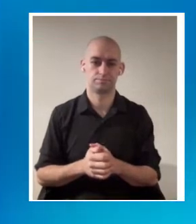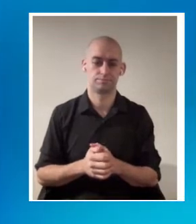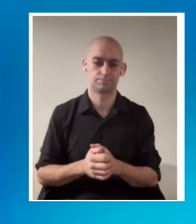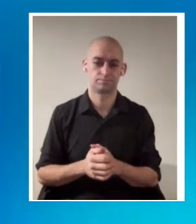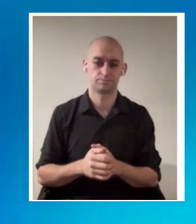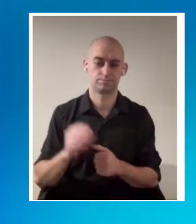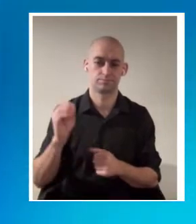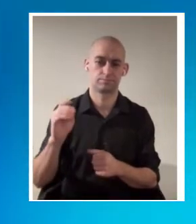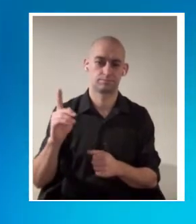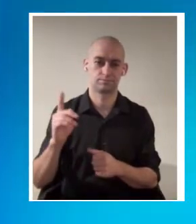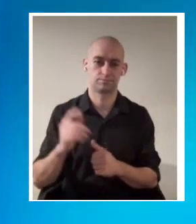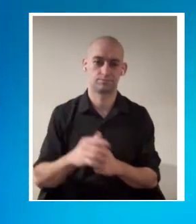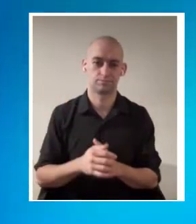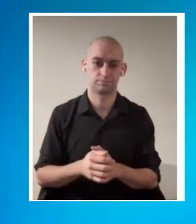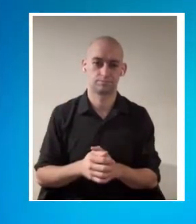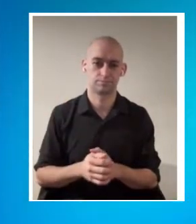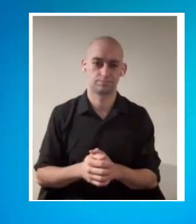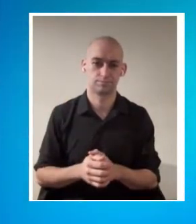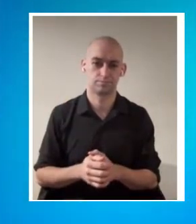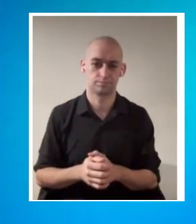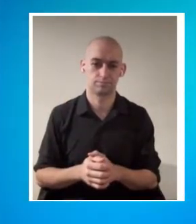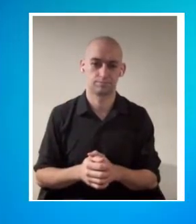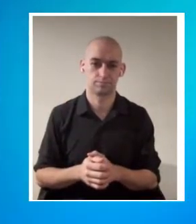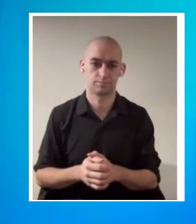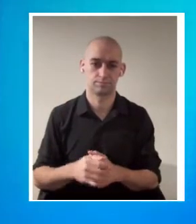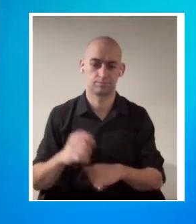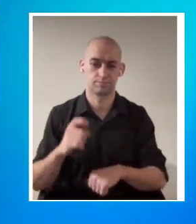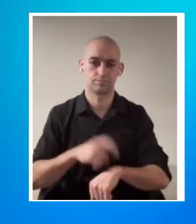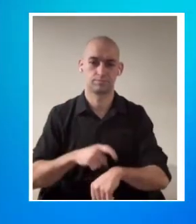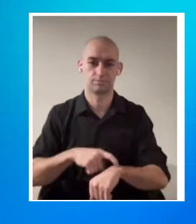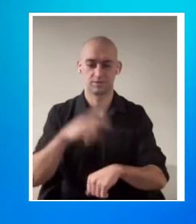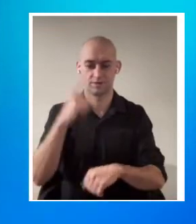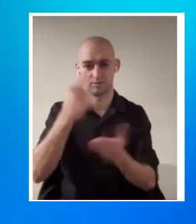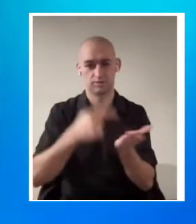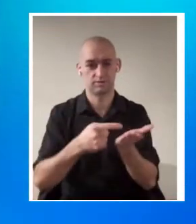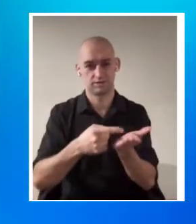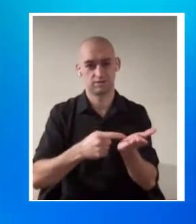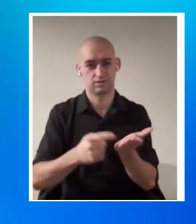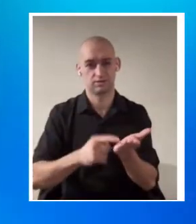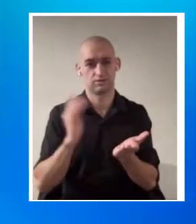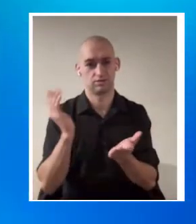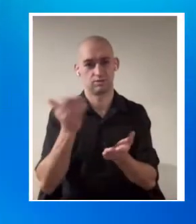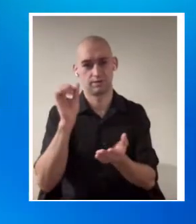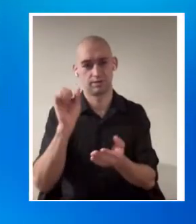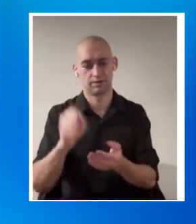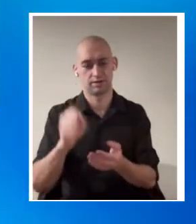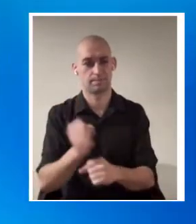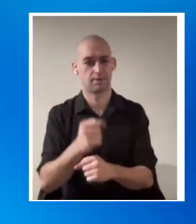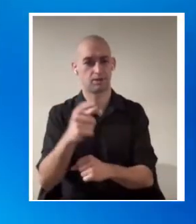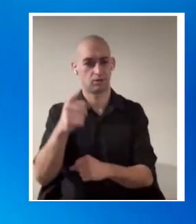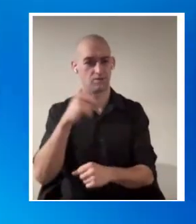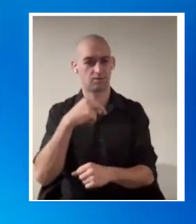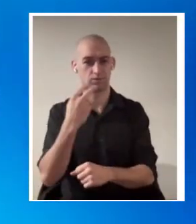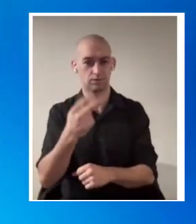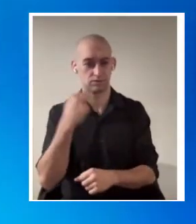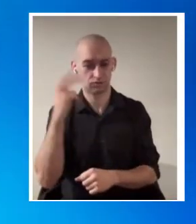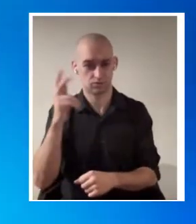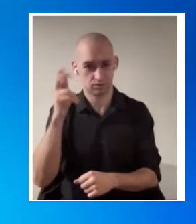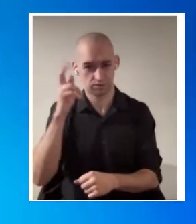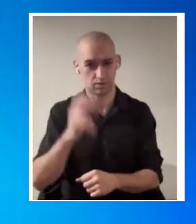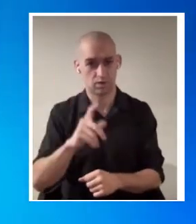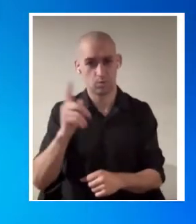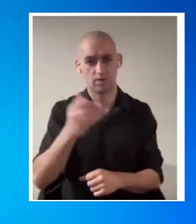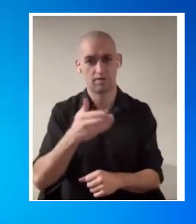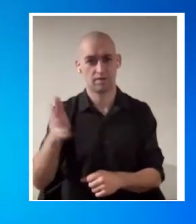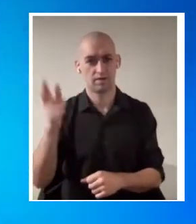Okay, it's time for some discussion so you can make your voice heard. What is one thing you learned from